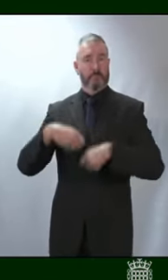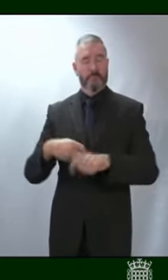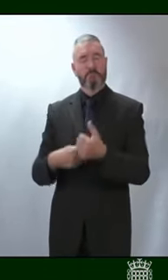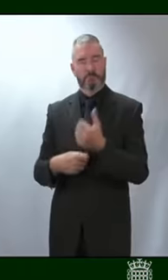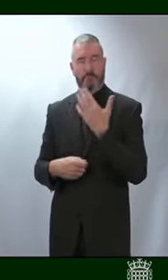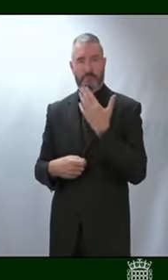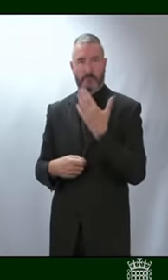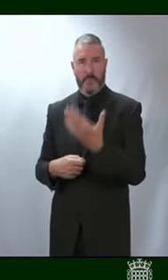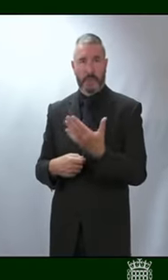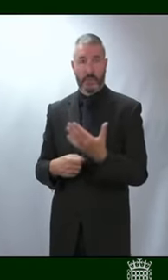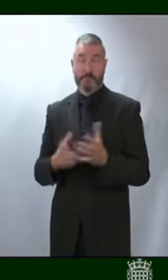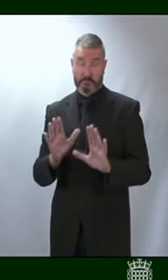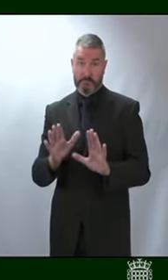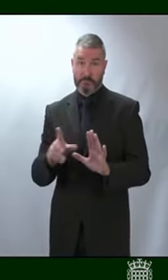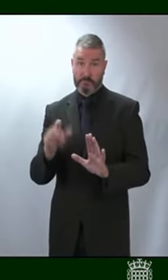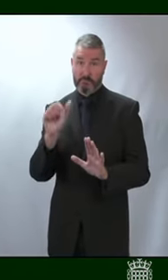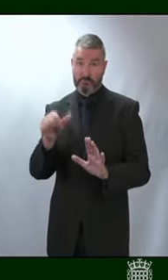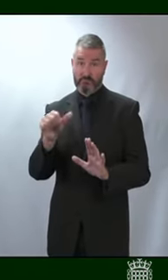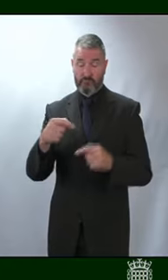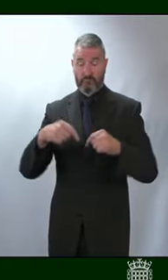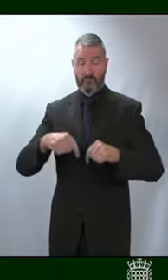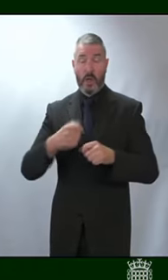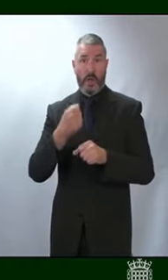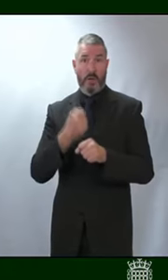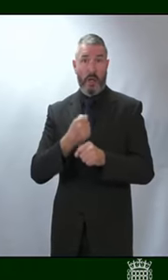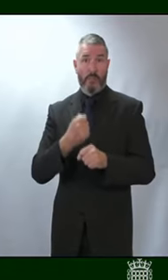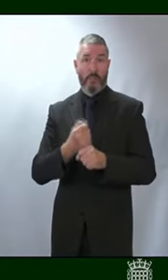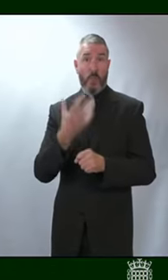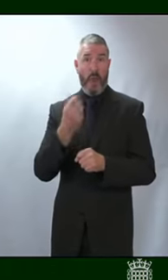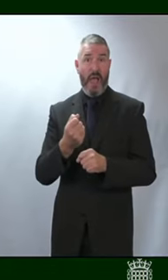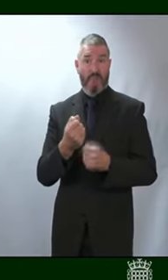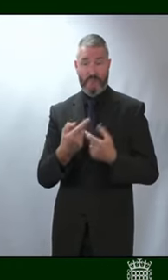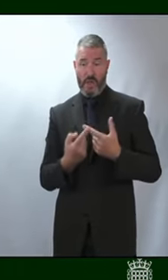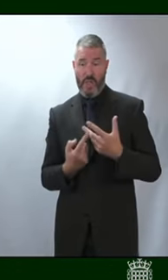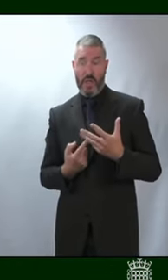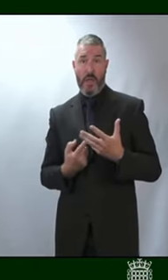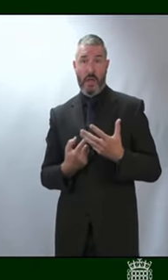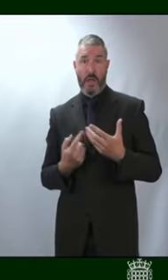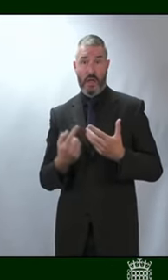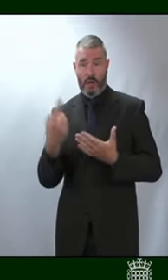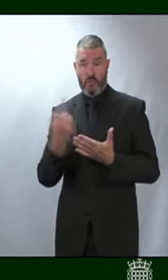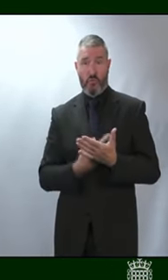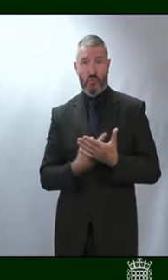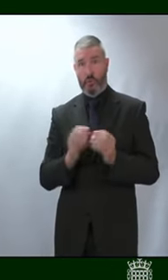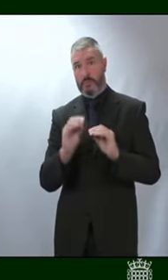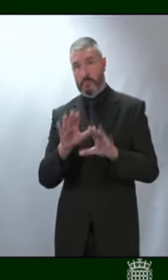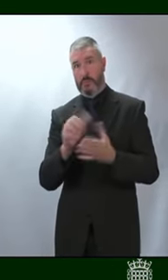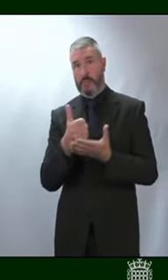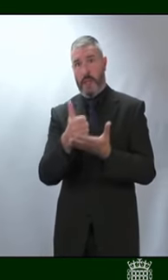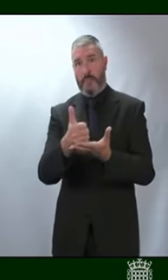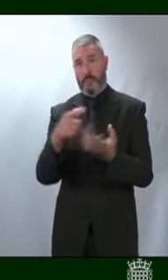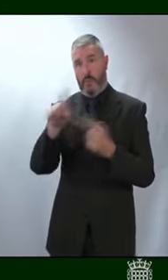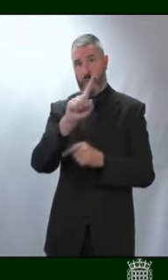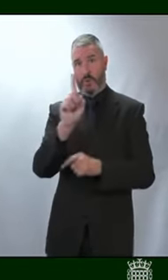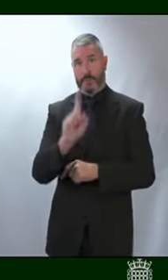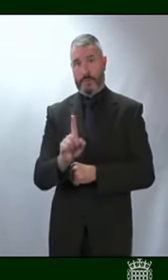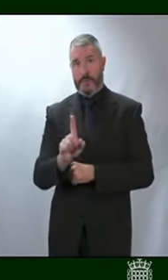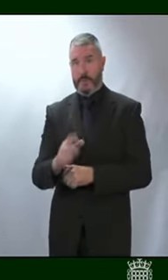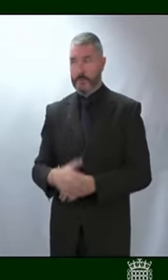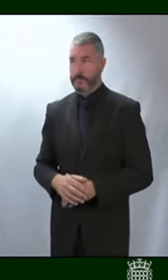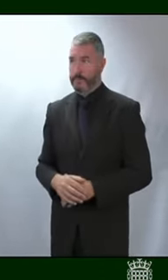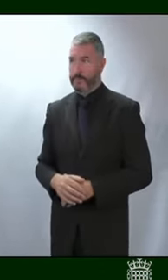gentleman is right in the sense that, of course, the government is going to come forward with further measures. I don't think that it would be sensible